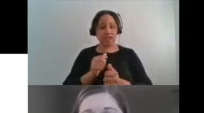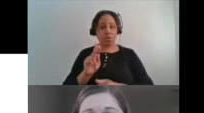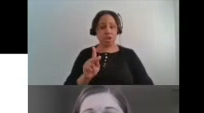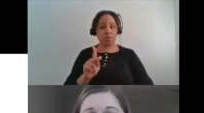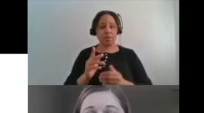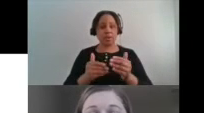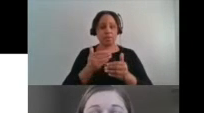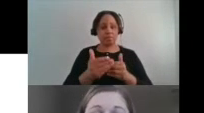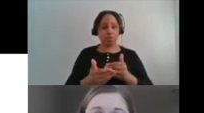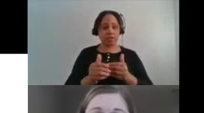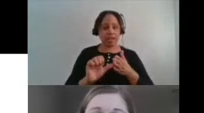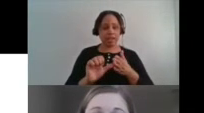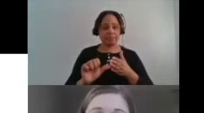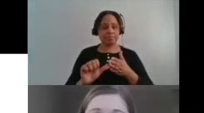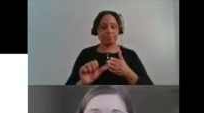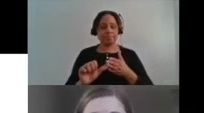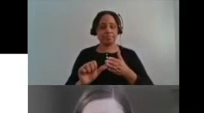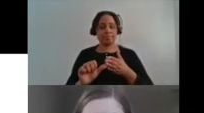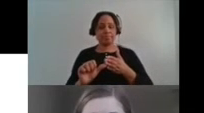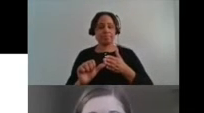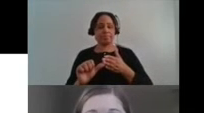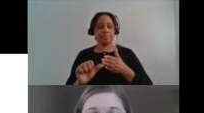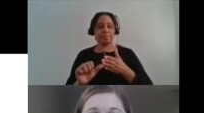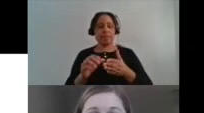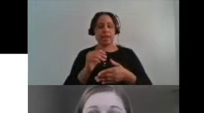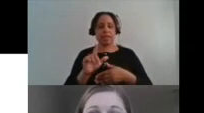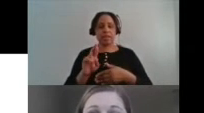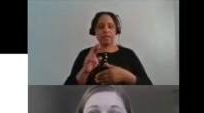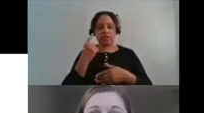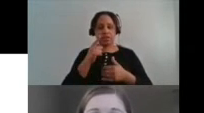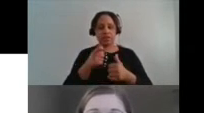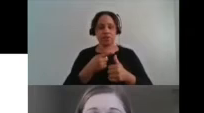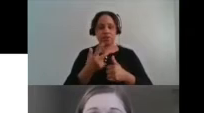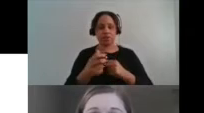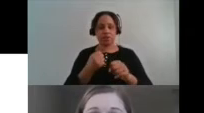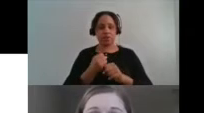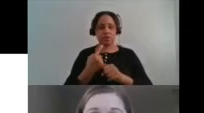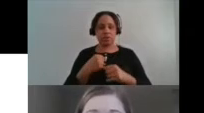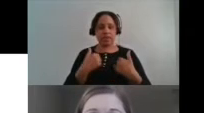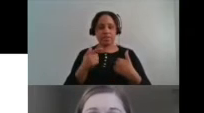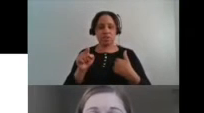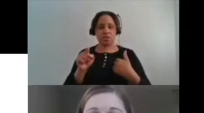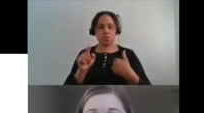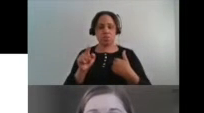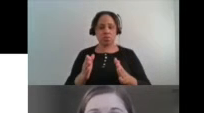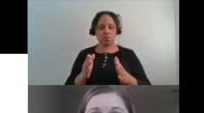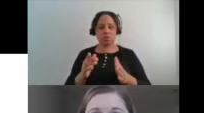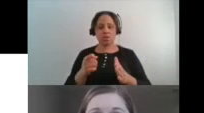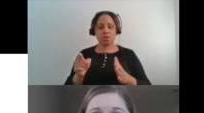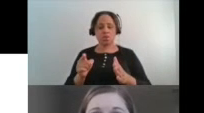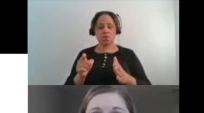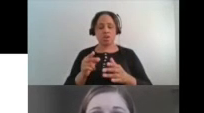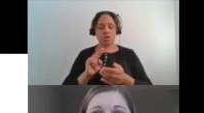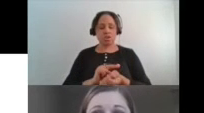after donation. Liver, it's for the first 3 years. So we have those donors, those nurse coordinators continue to follow